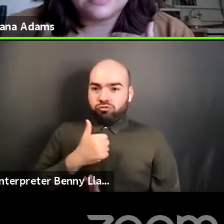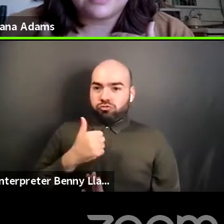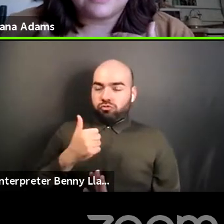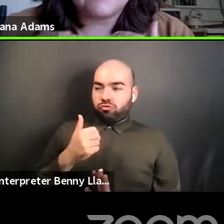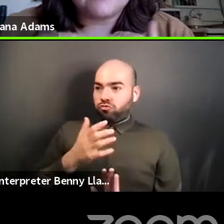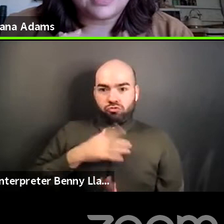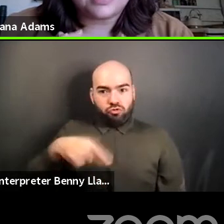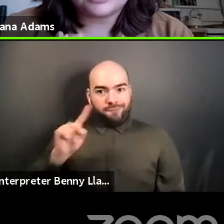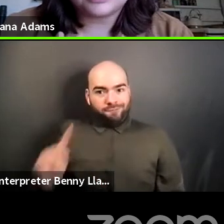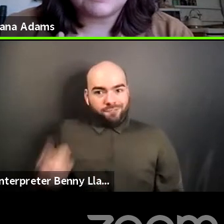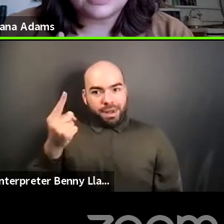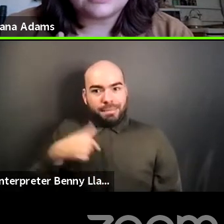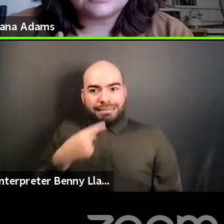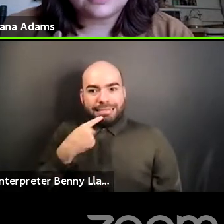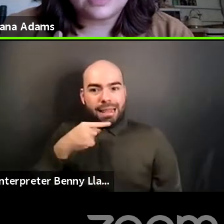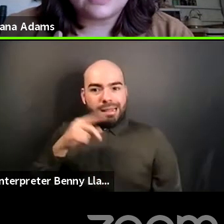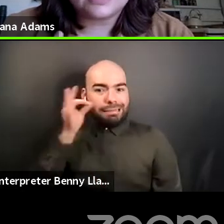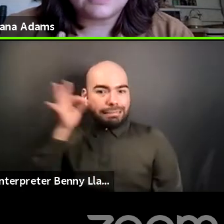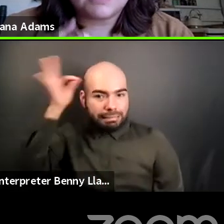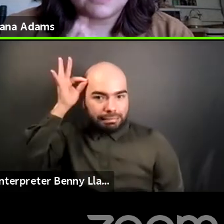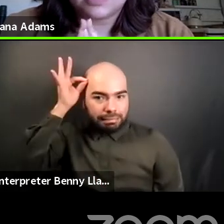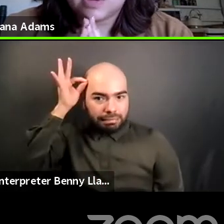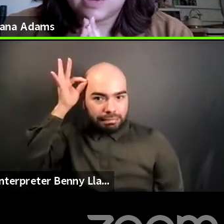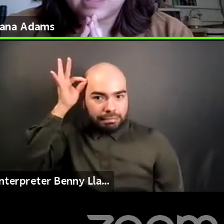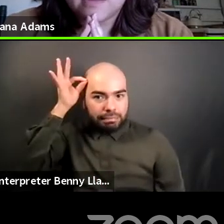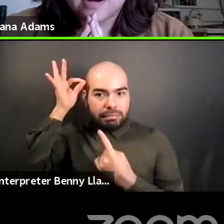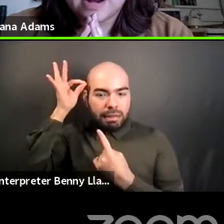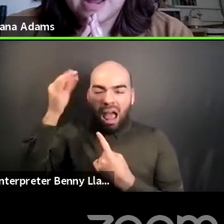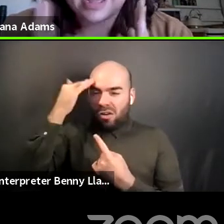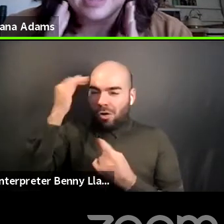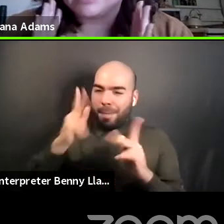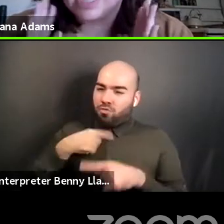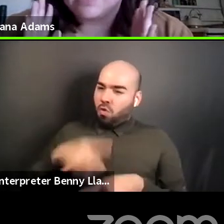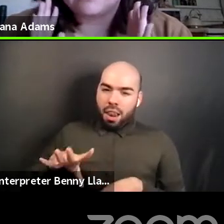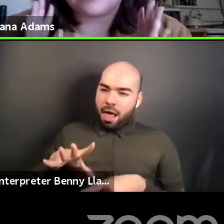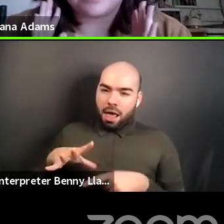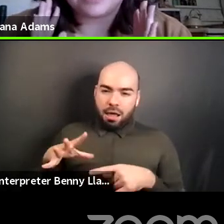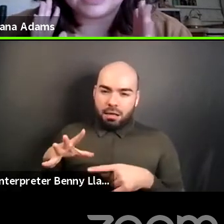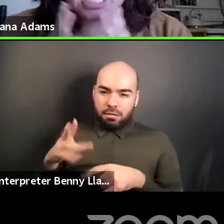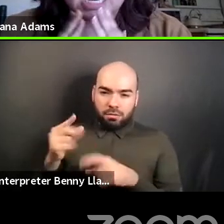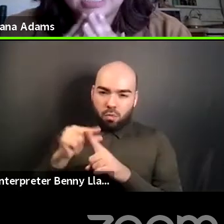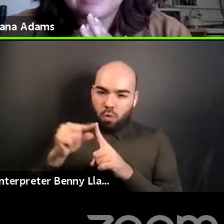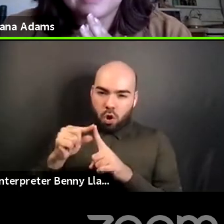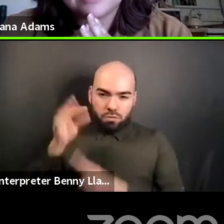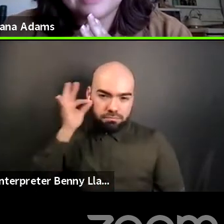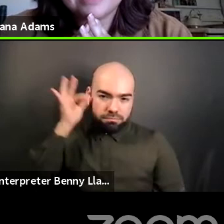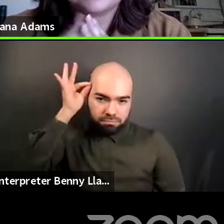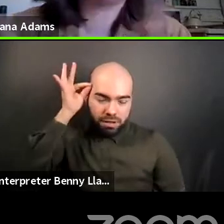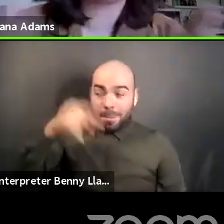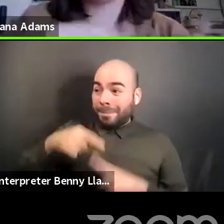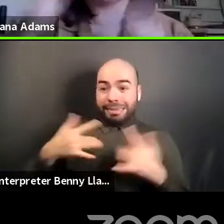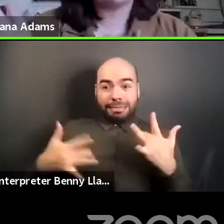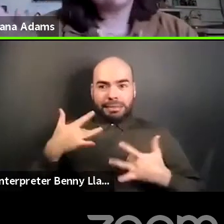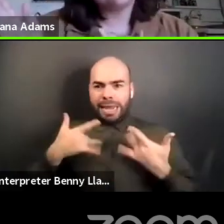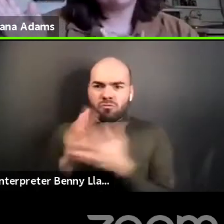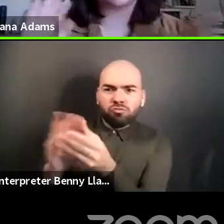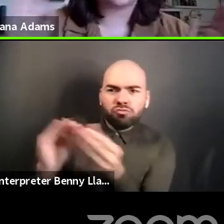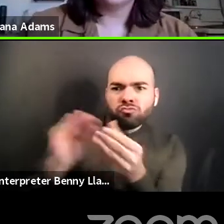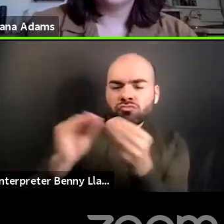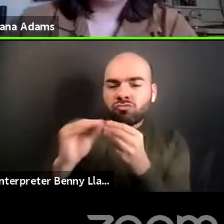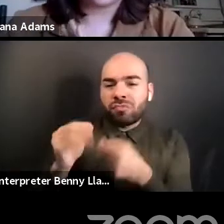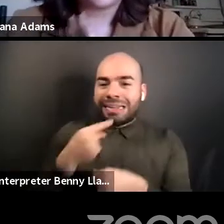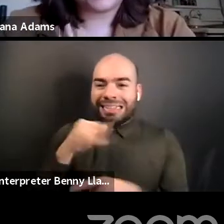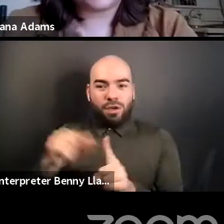Indian, just because I know some people really don't like that word, and it comes out whenever I get excited, and because that's how I grew up.